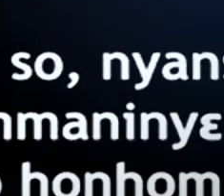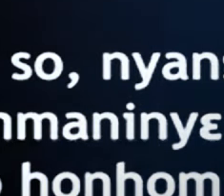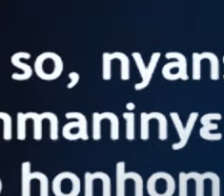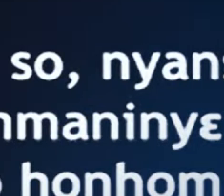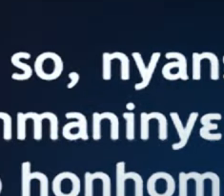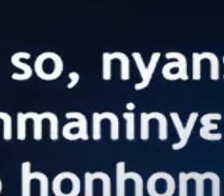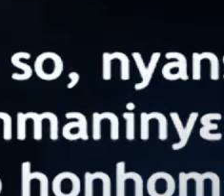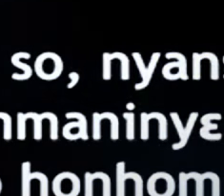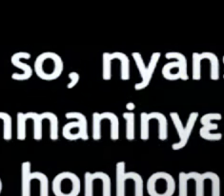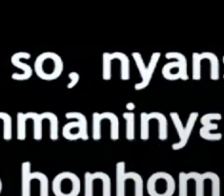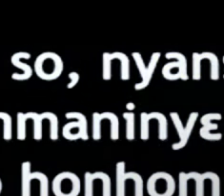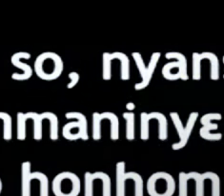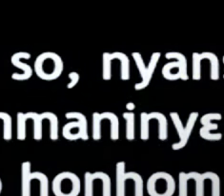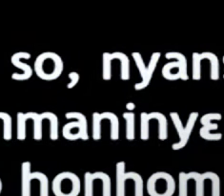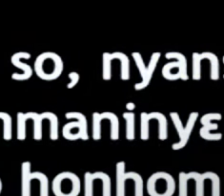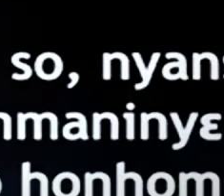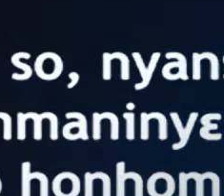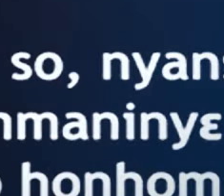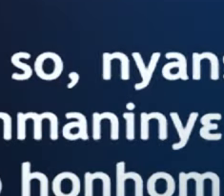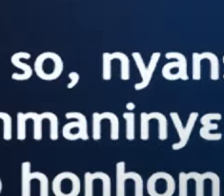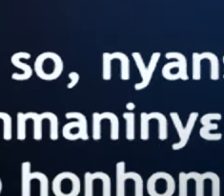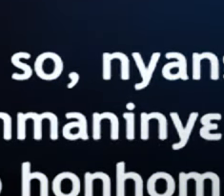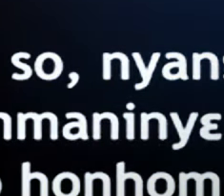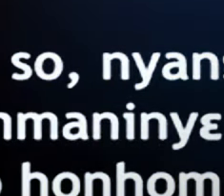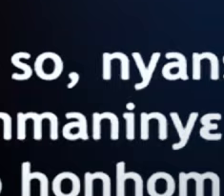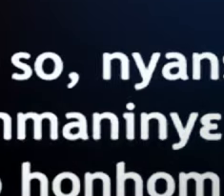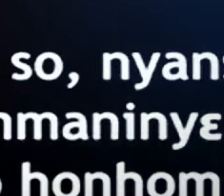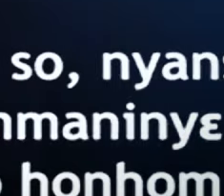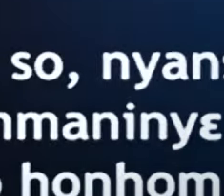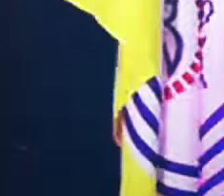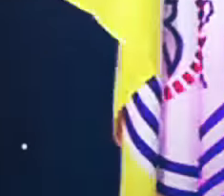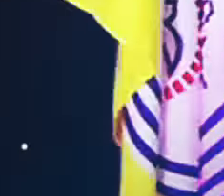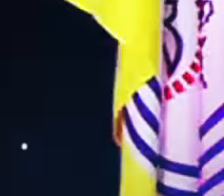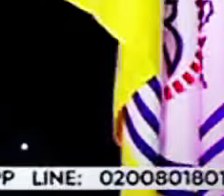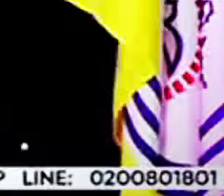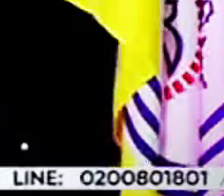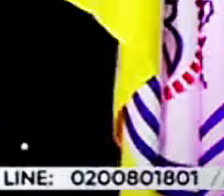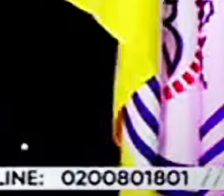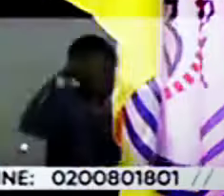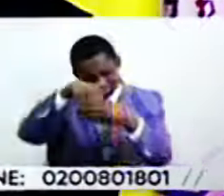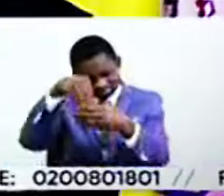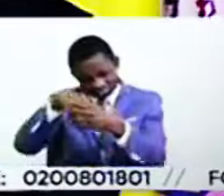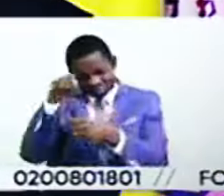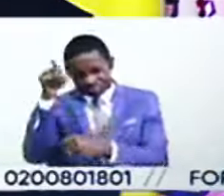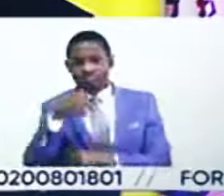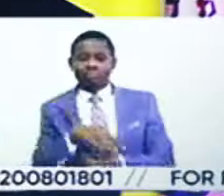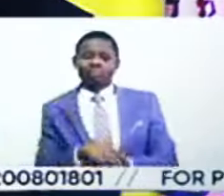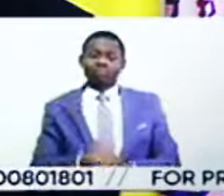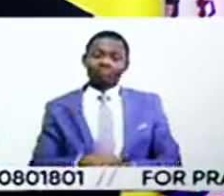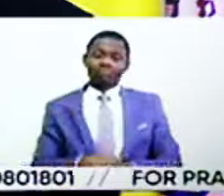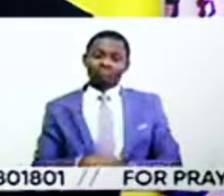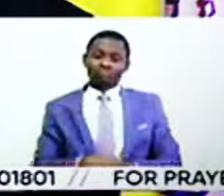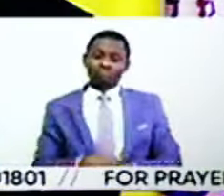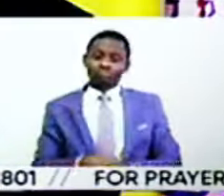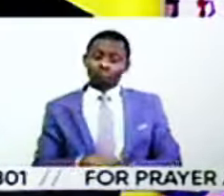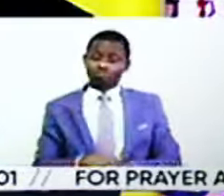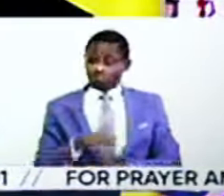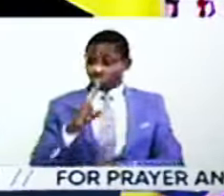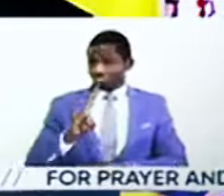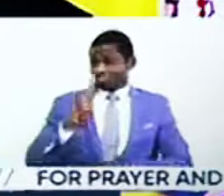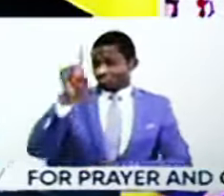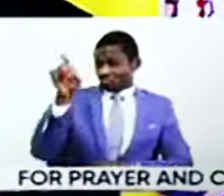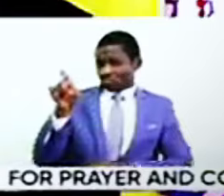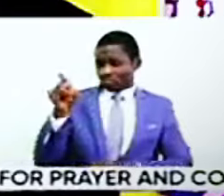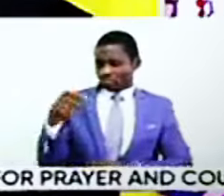fear of the Lord. Any nyamisuro hum. He is in you. Owo ubu. What manner of person are you? Enti